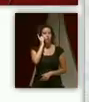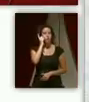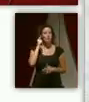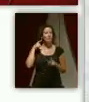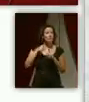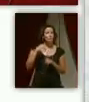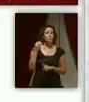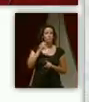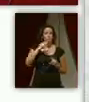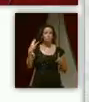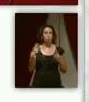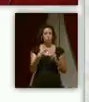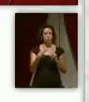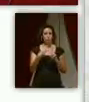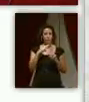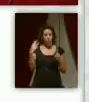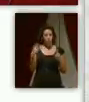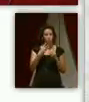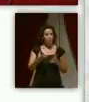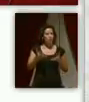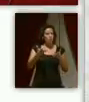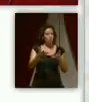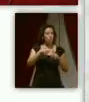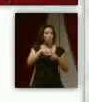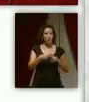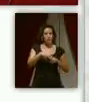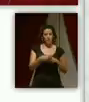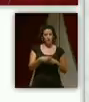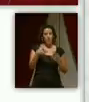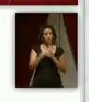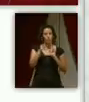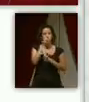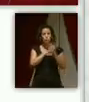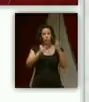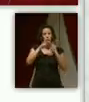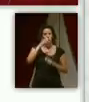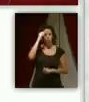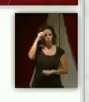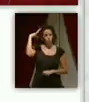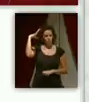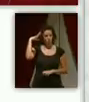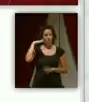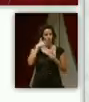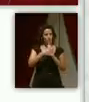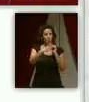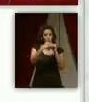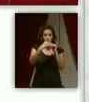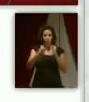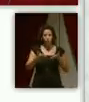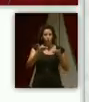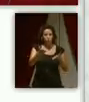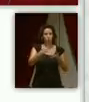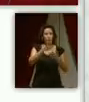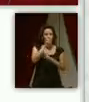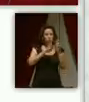All in all, this A-Mobile project is a website. It's a virtual browser that